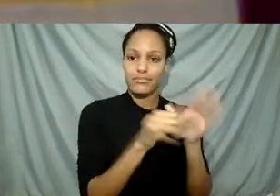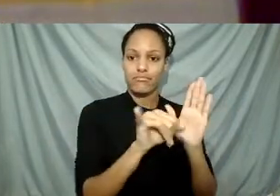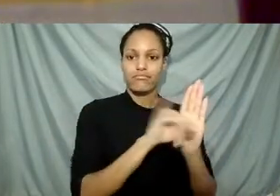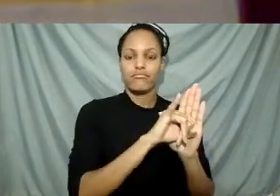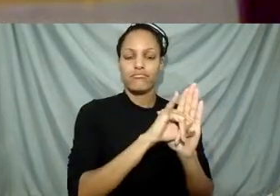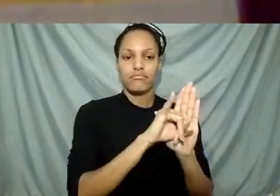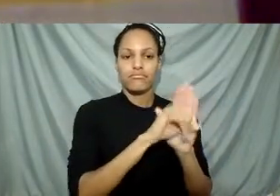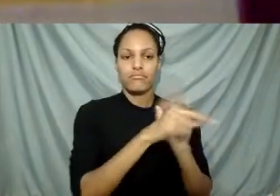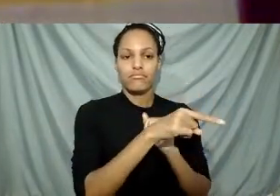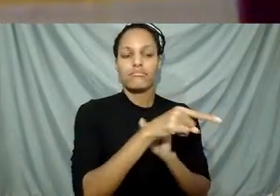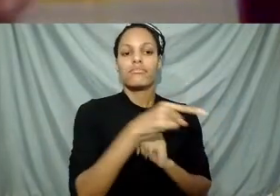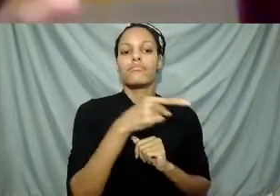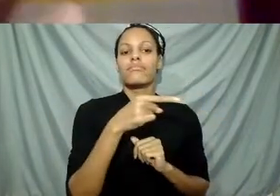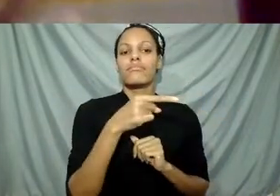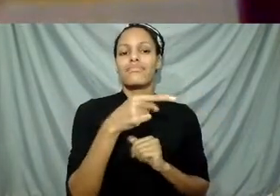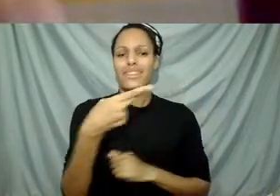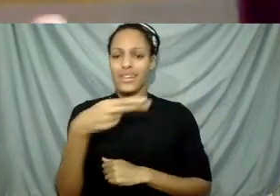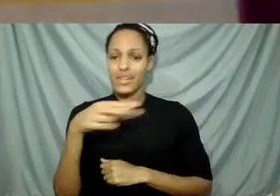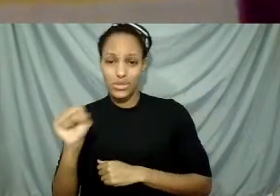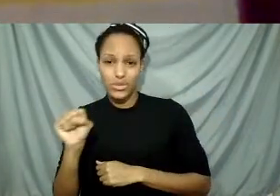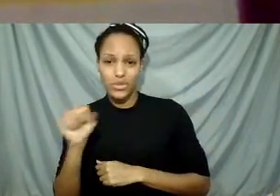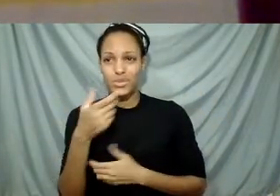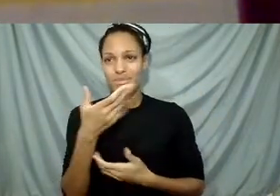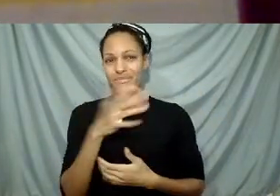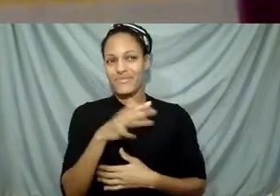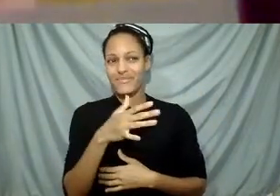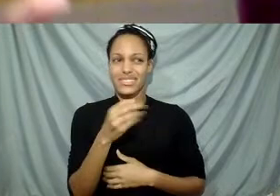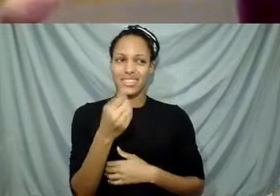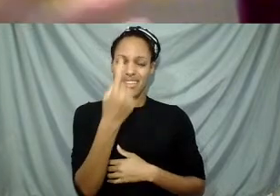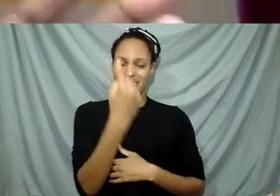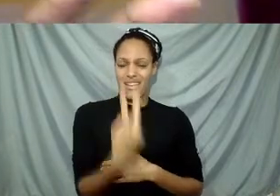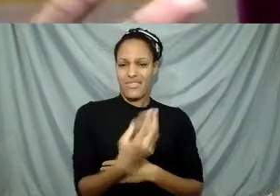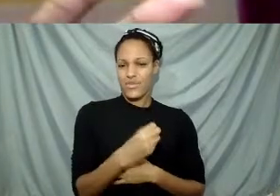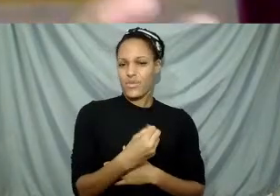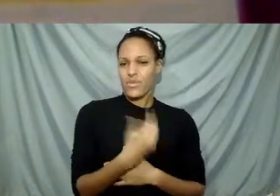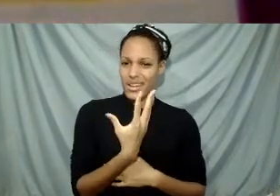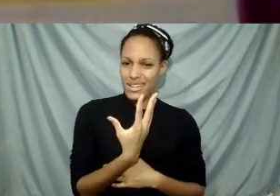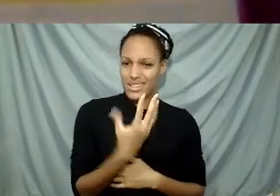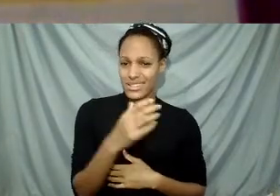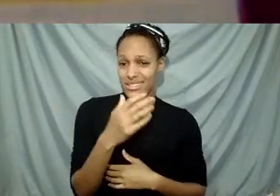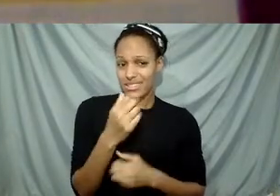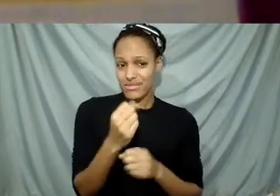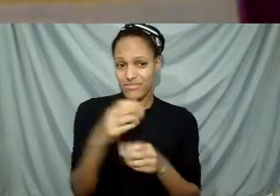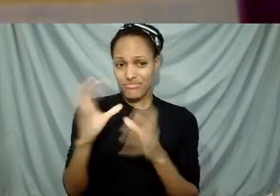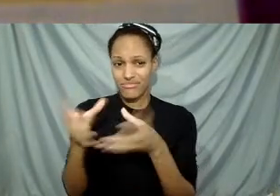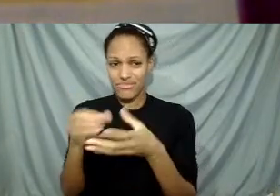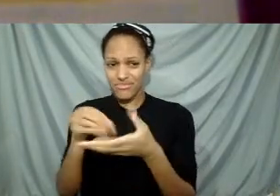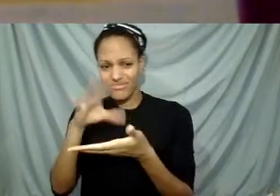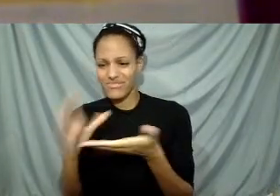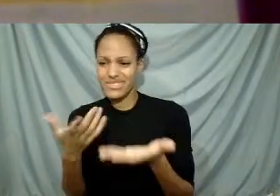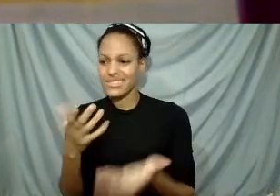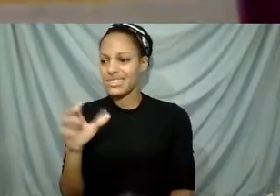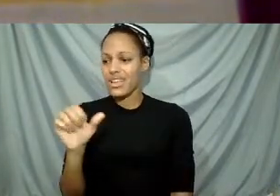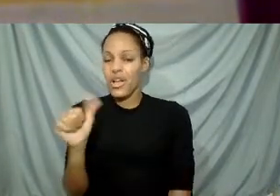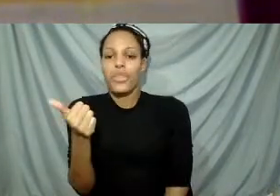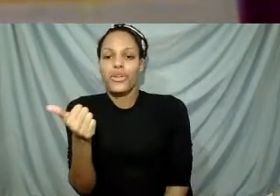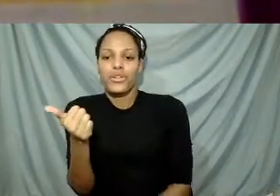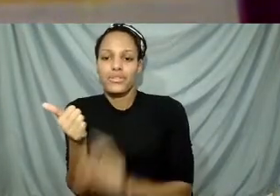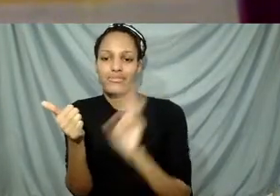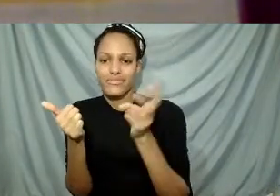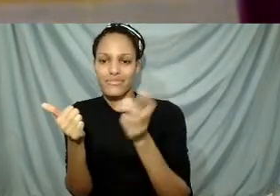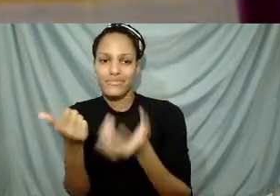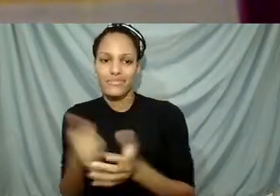high school was about half were white, and then everybody else was other. College, I think Purchase at the time